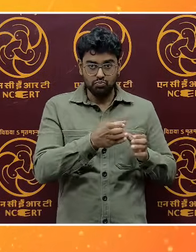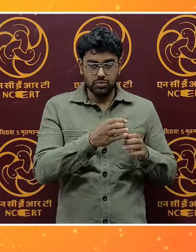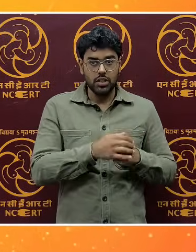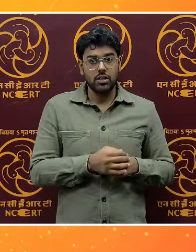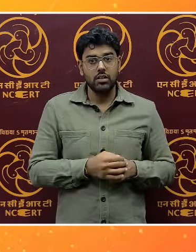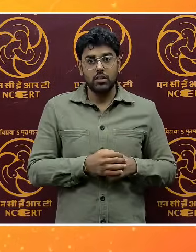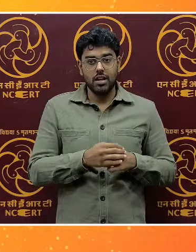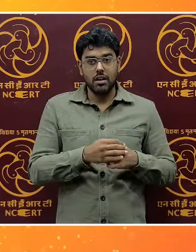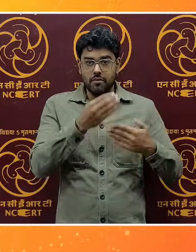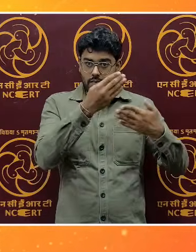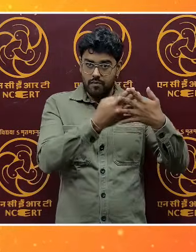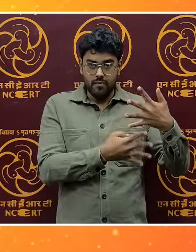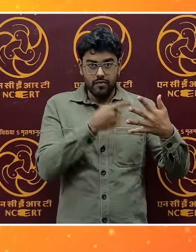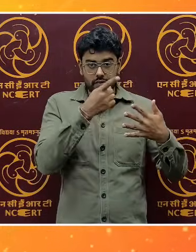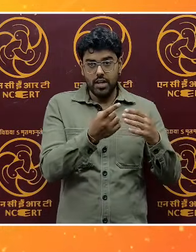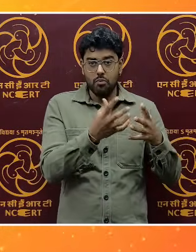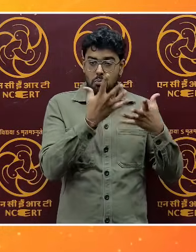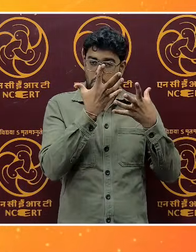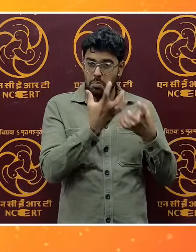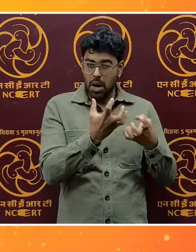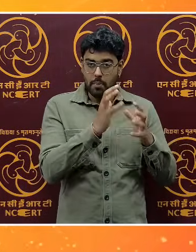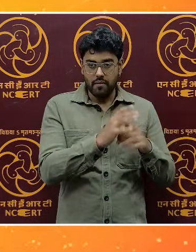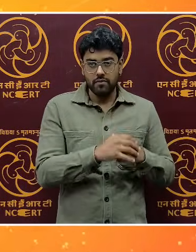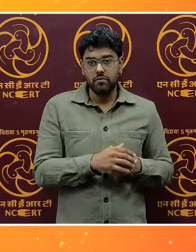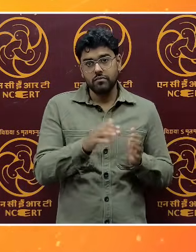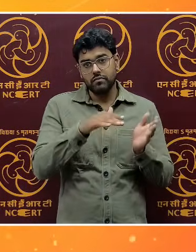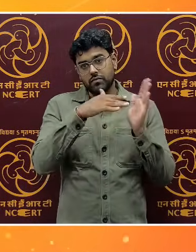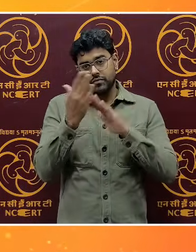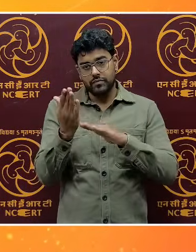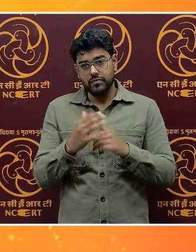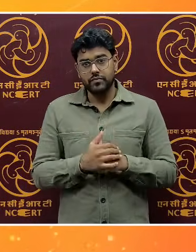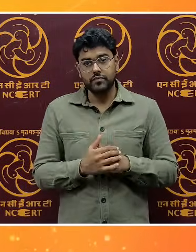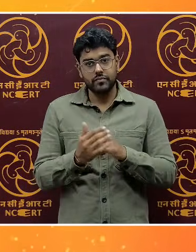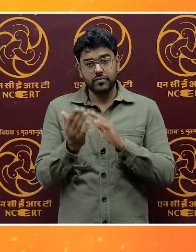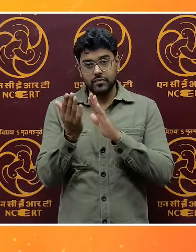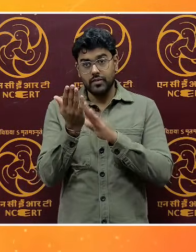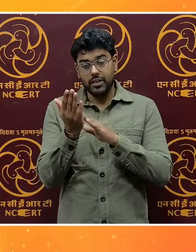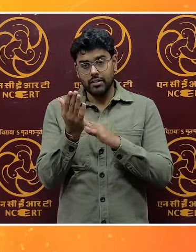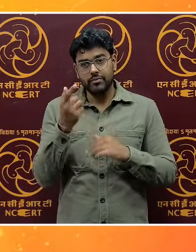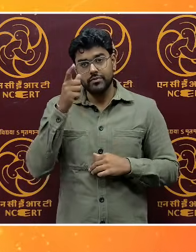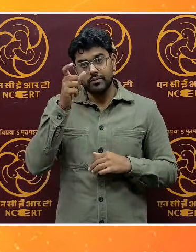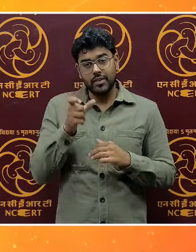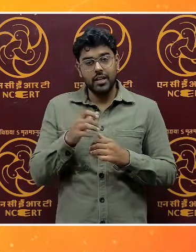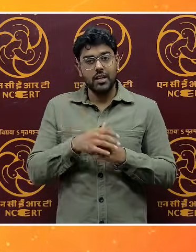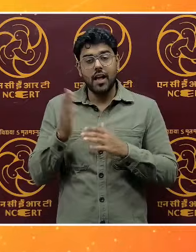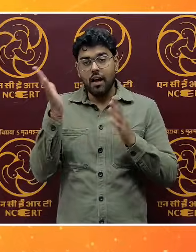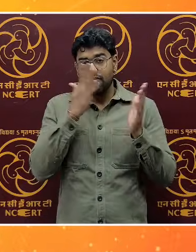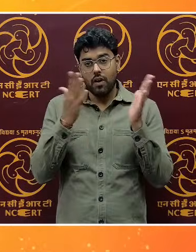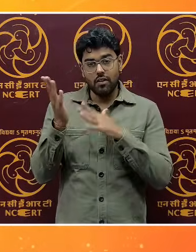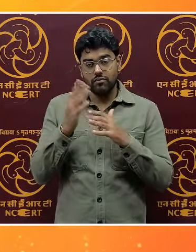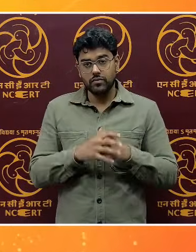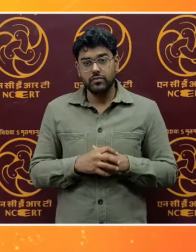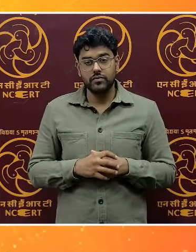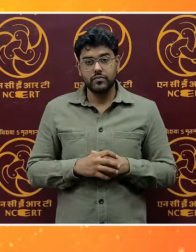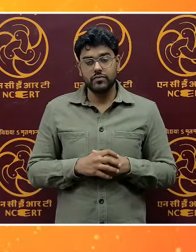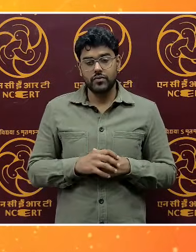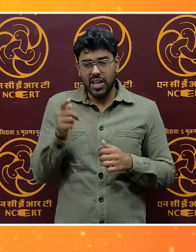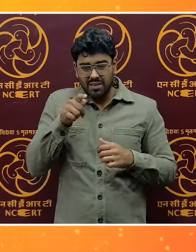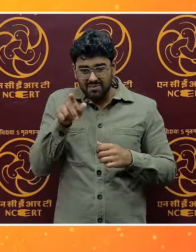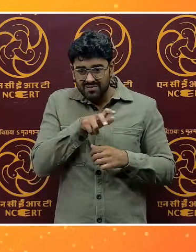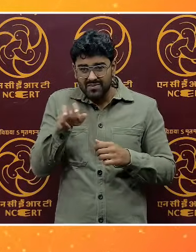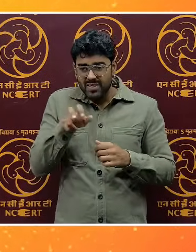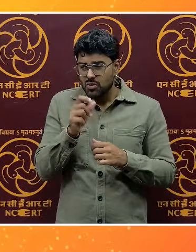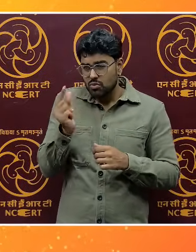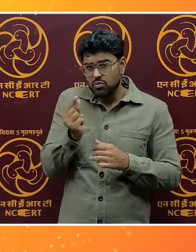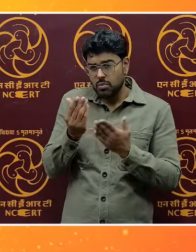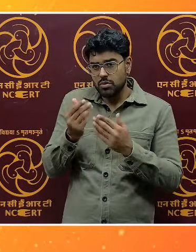present in solid state. Towards right, we have all gases present. You can use the cursor and you can